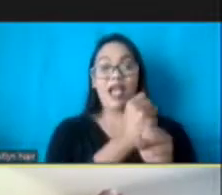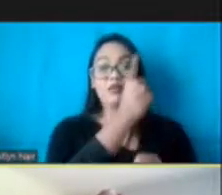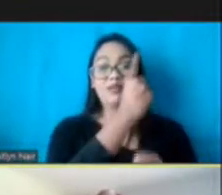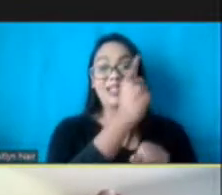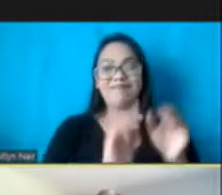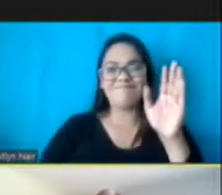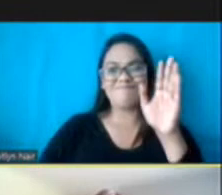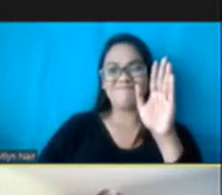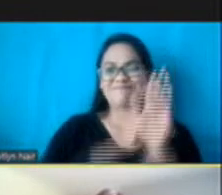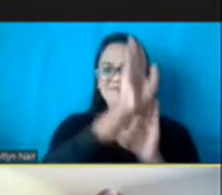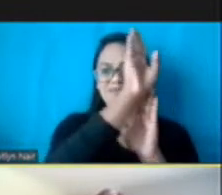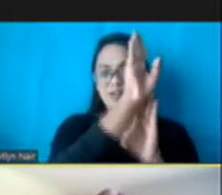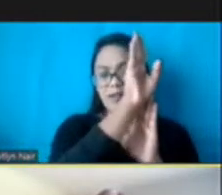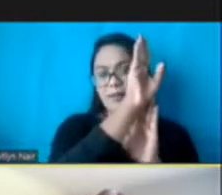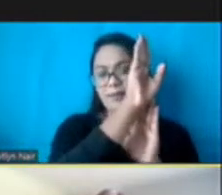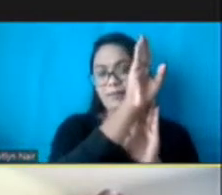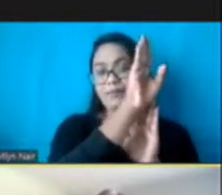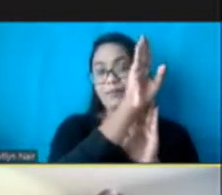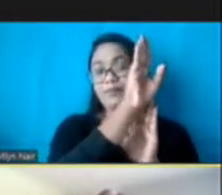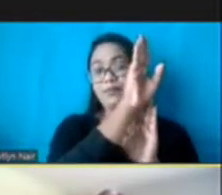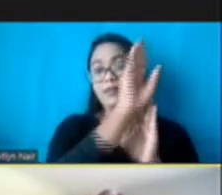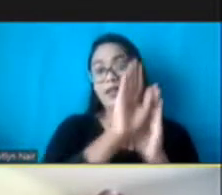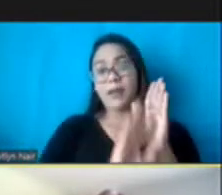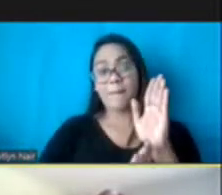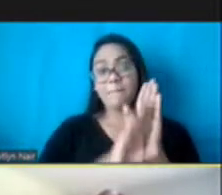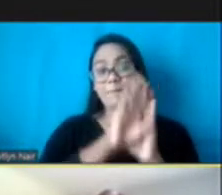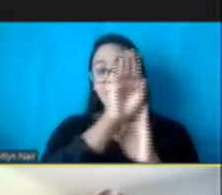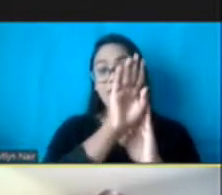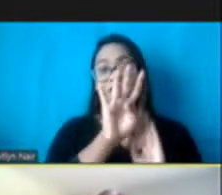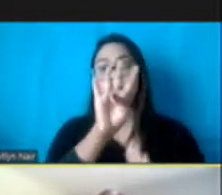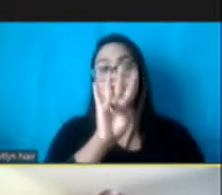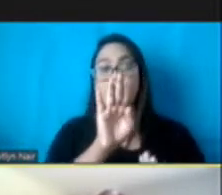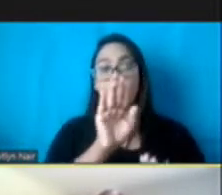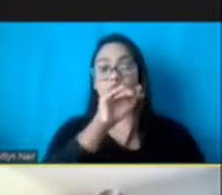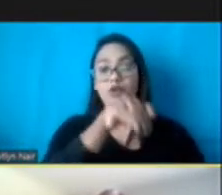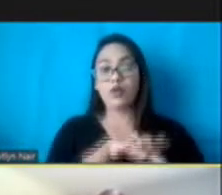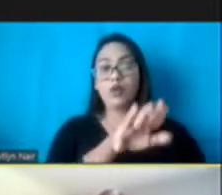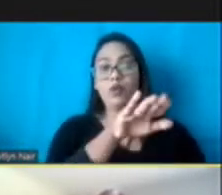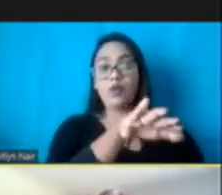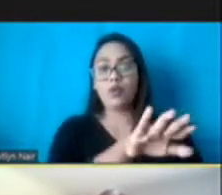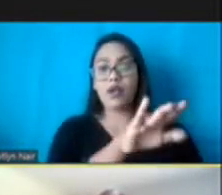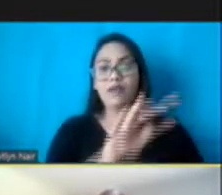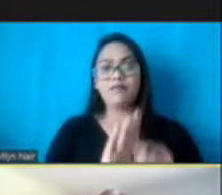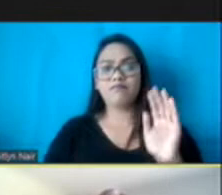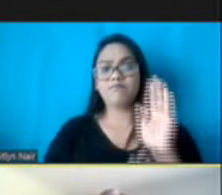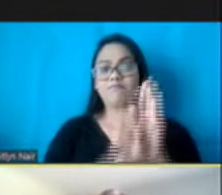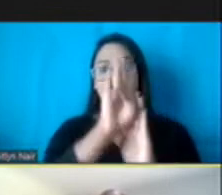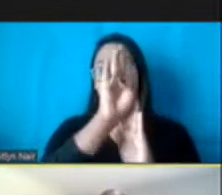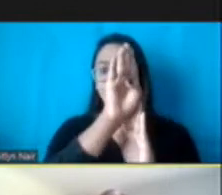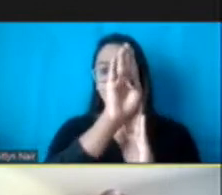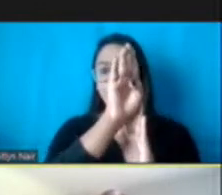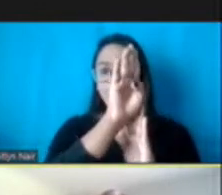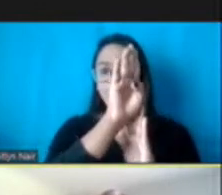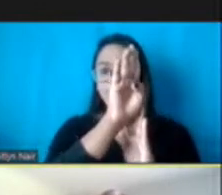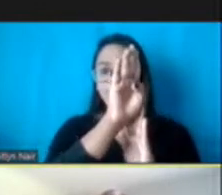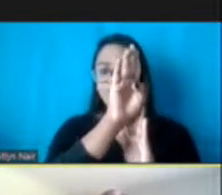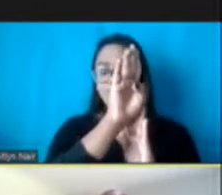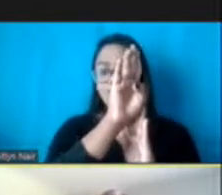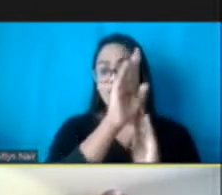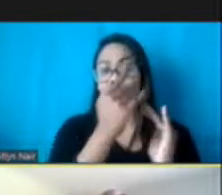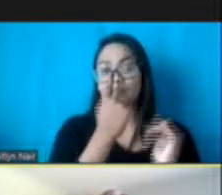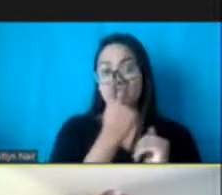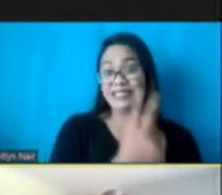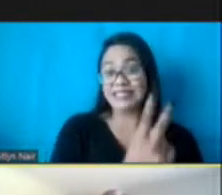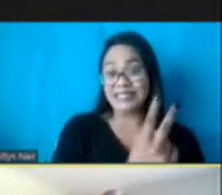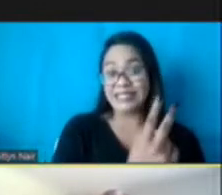province to enter this 4th wave with a very rapid increase, but quite optimistically that we're